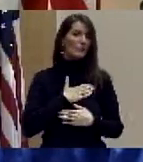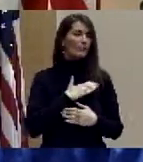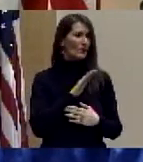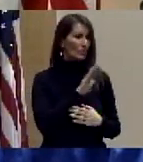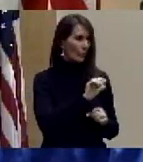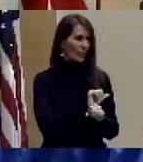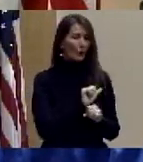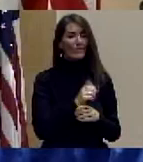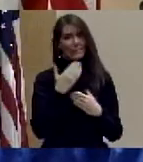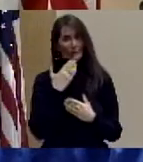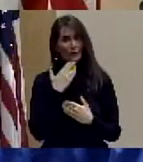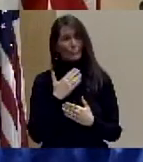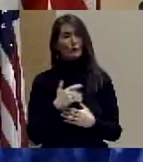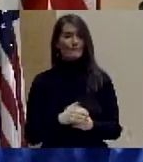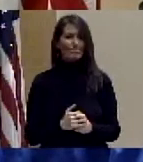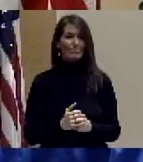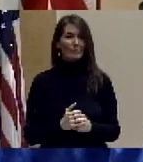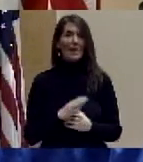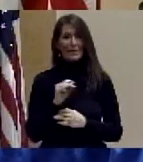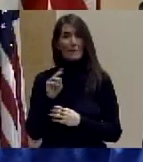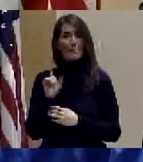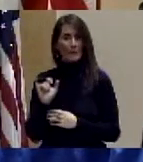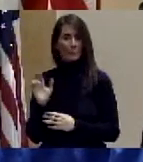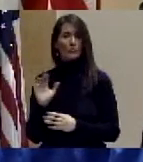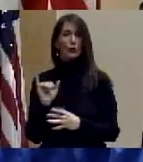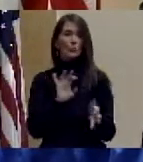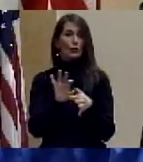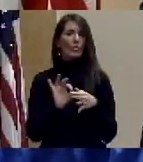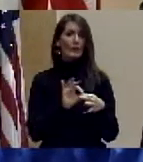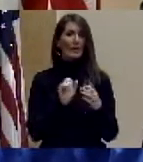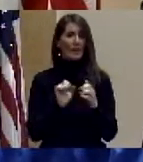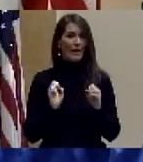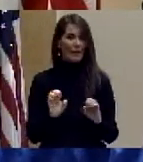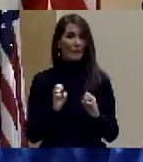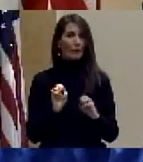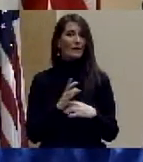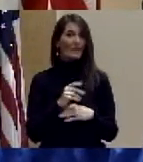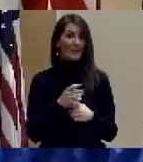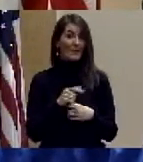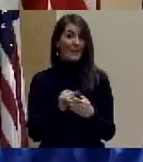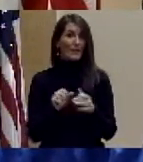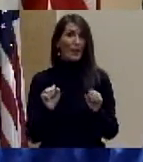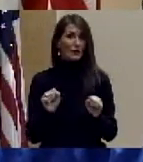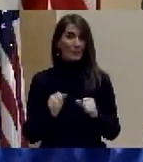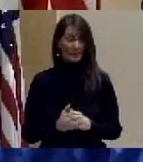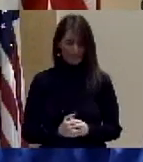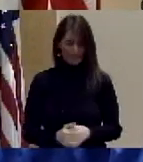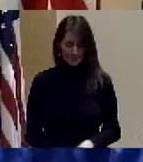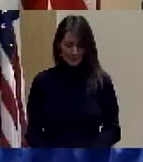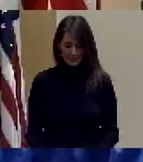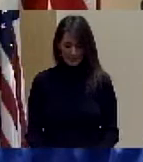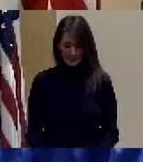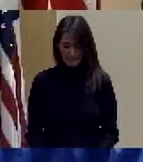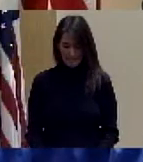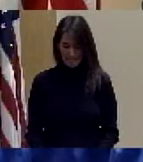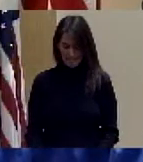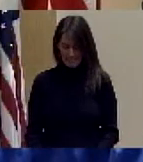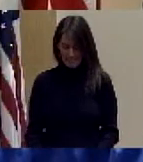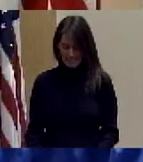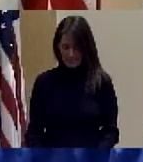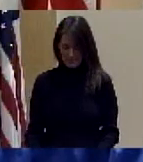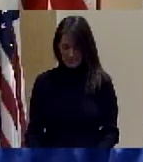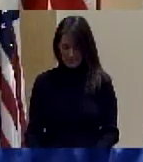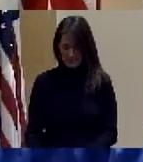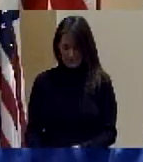mayor in coordinating those efforts and making that possible. I certainly can say that those efforts at